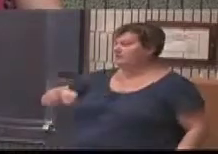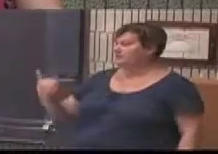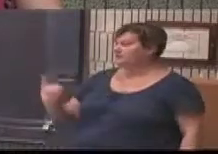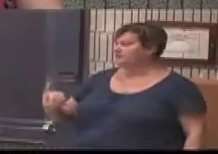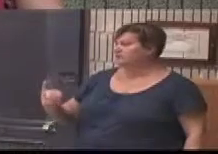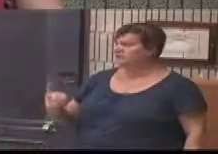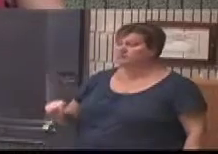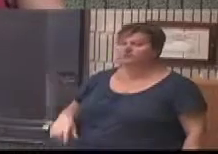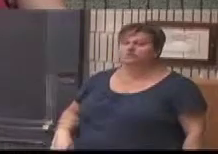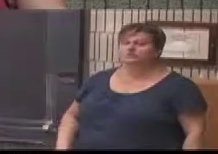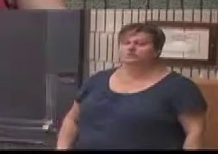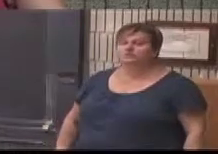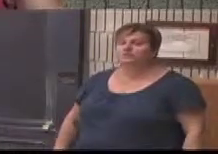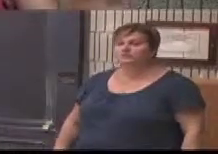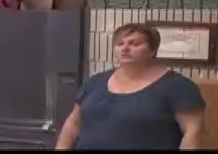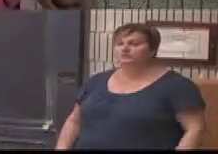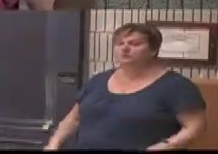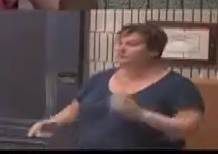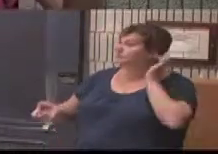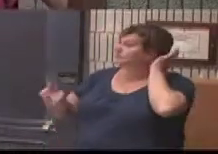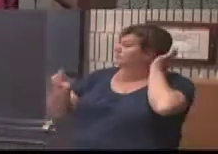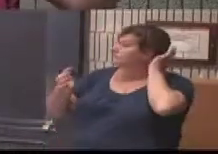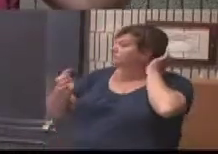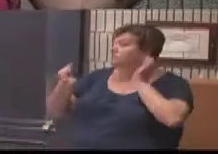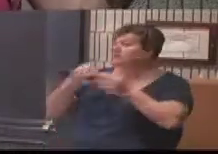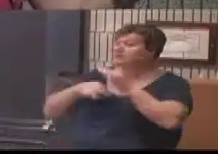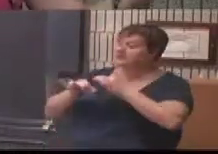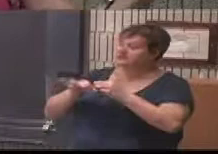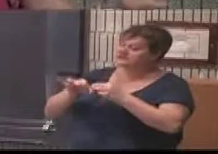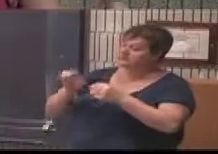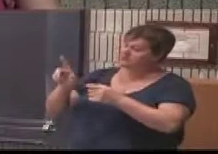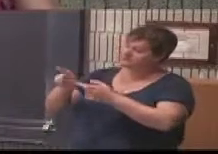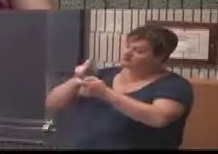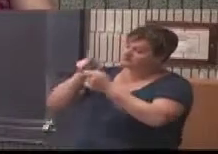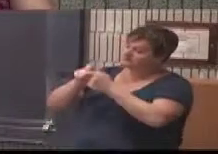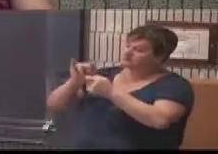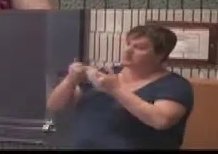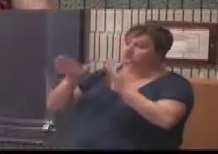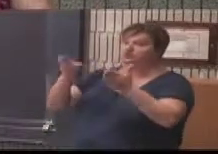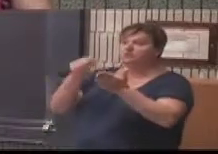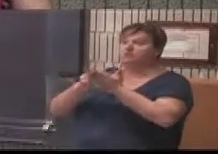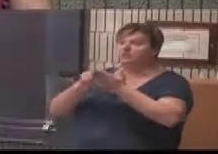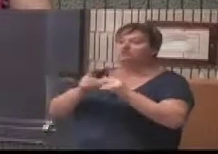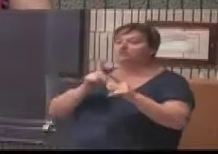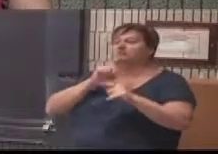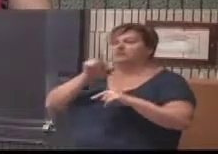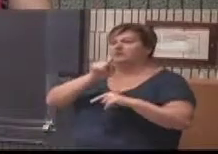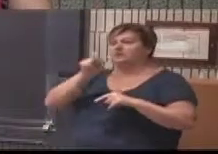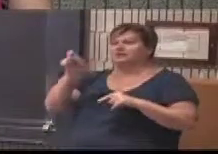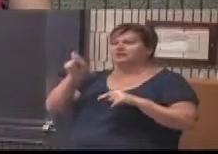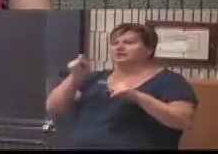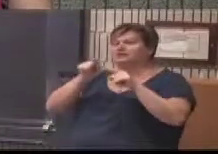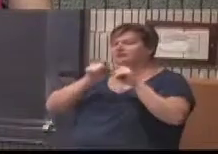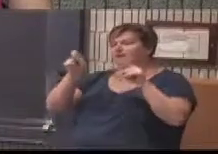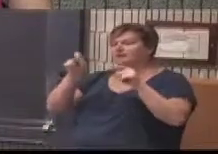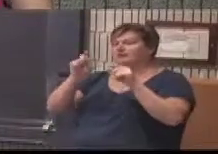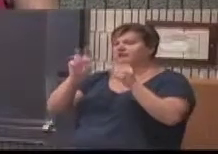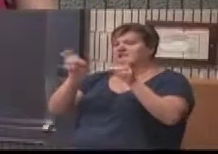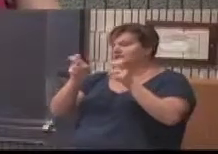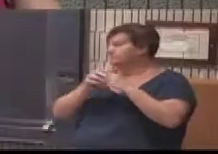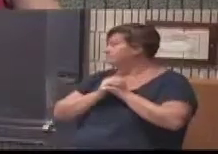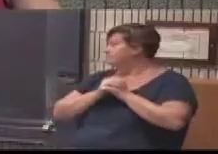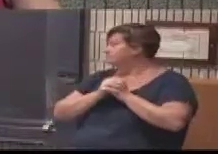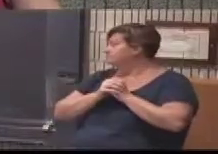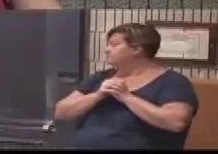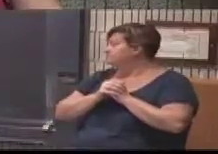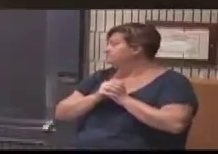So instead of earmarking money from the general budget, this is already something that was on a line item for the DOD. The